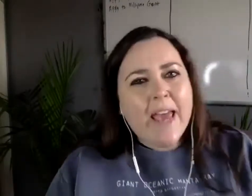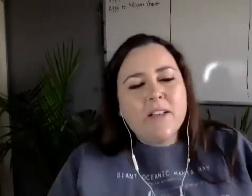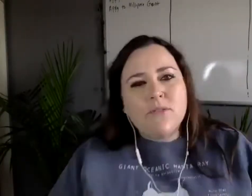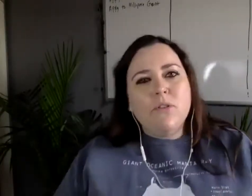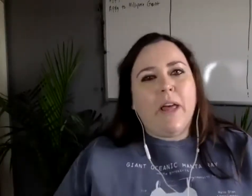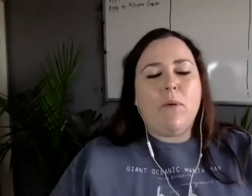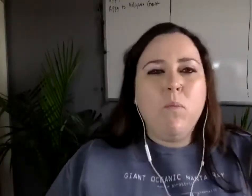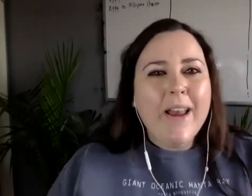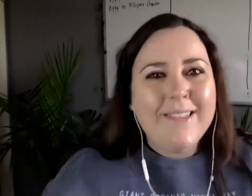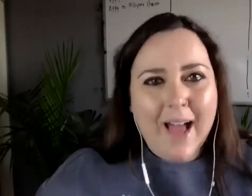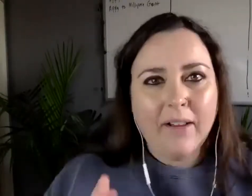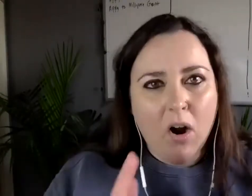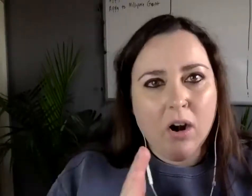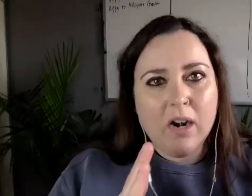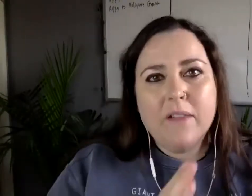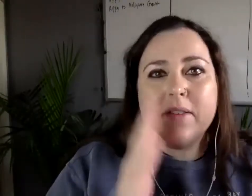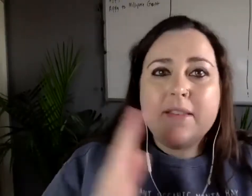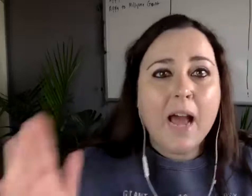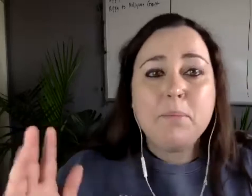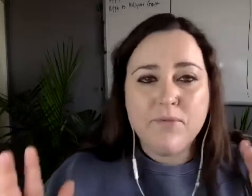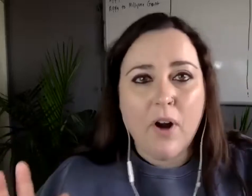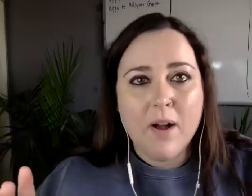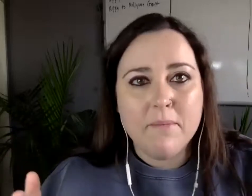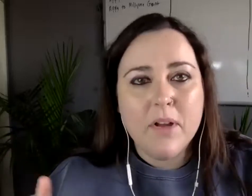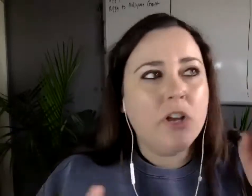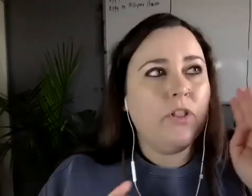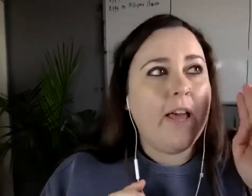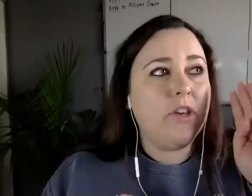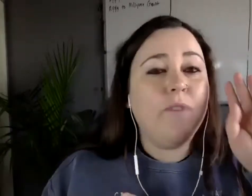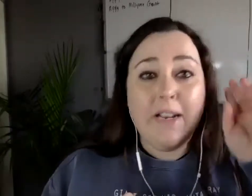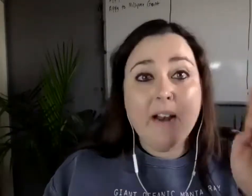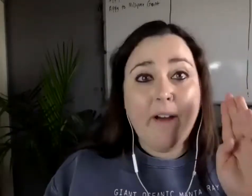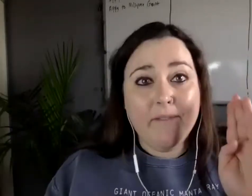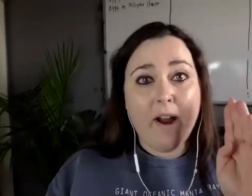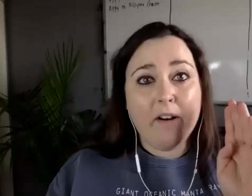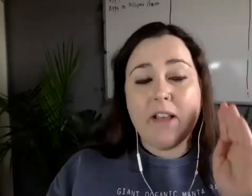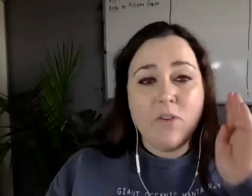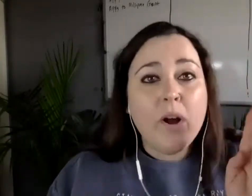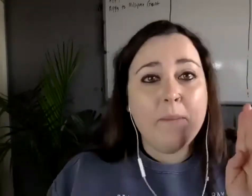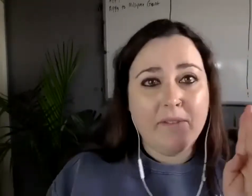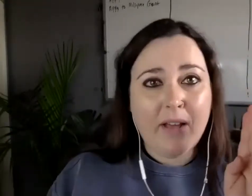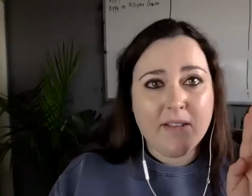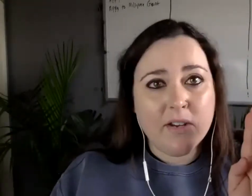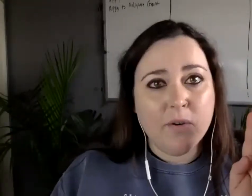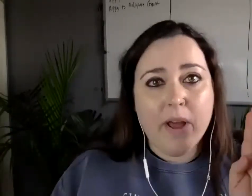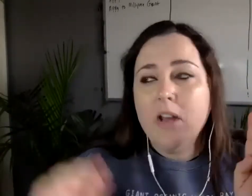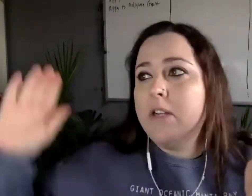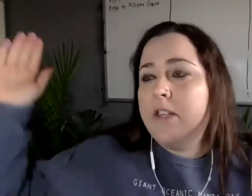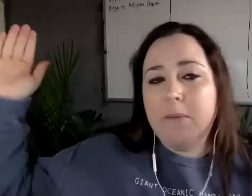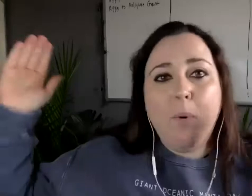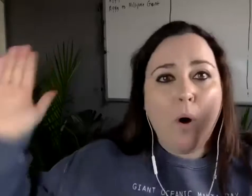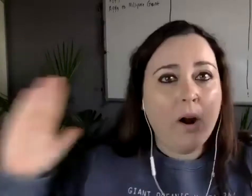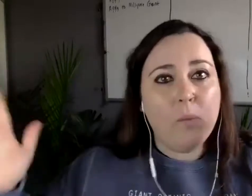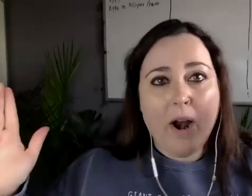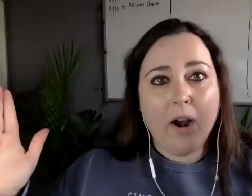you take us through like what exactly are the steps from like you've identified a virus and you want to make a vaccine to it to